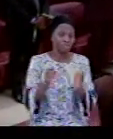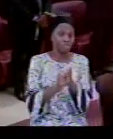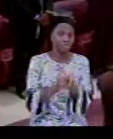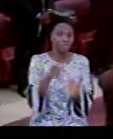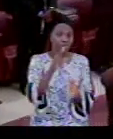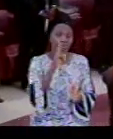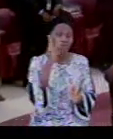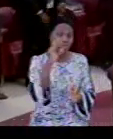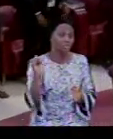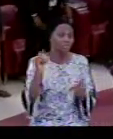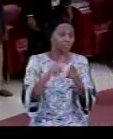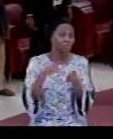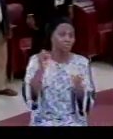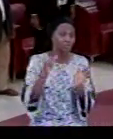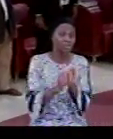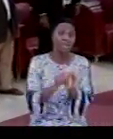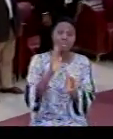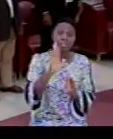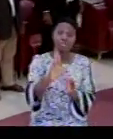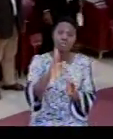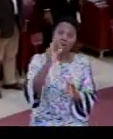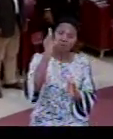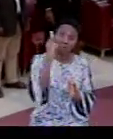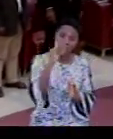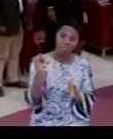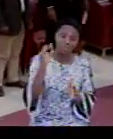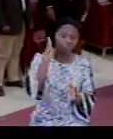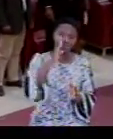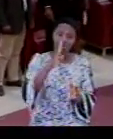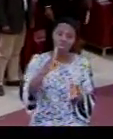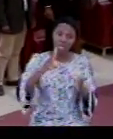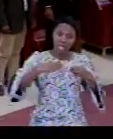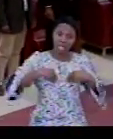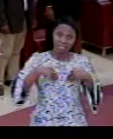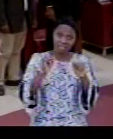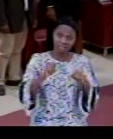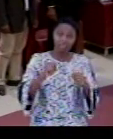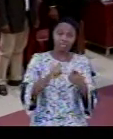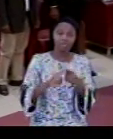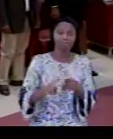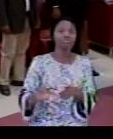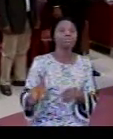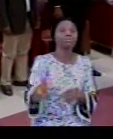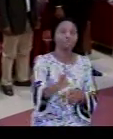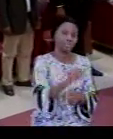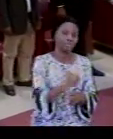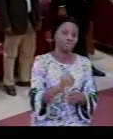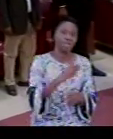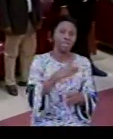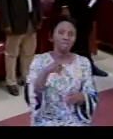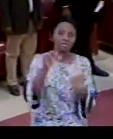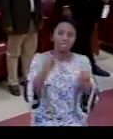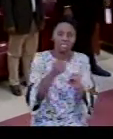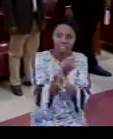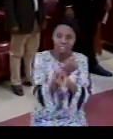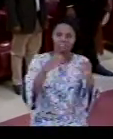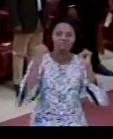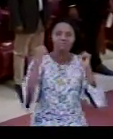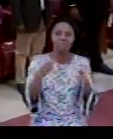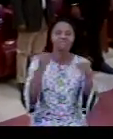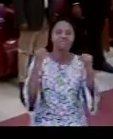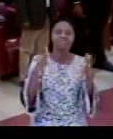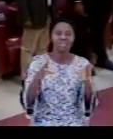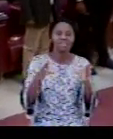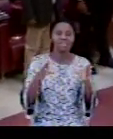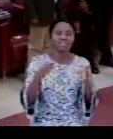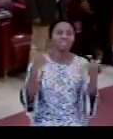that your ministry will be acceptable to them and you'll save many, many souls